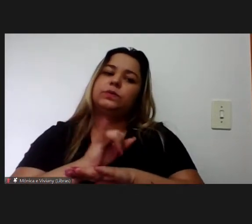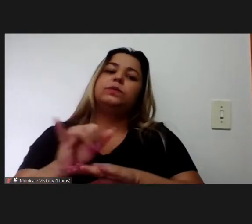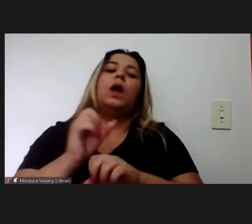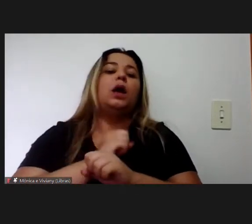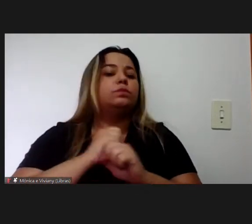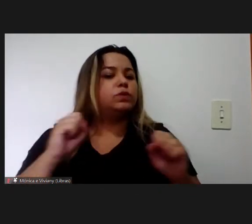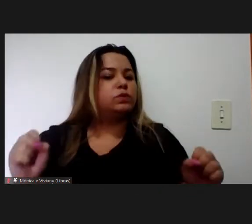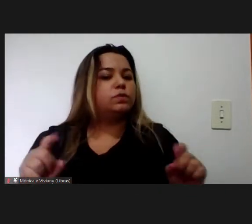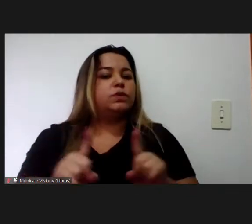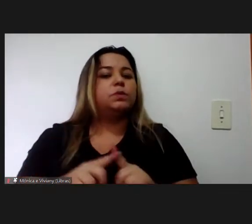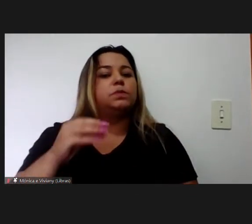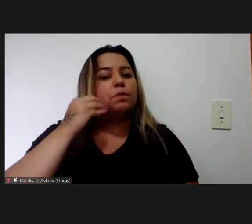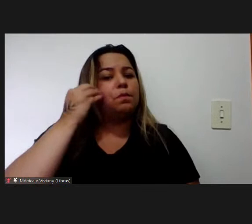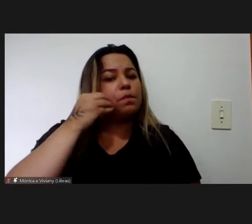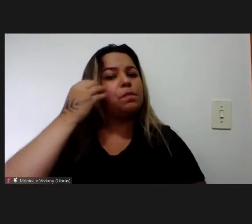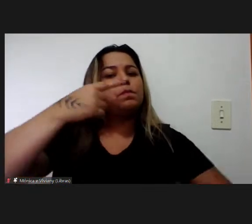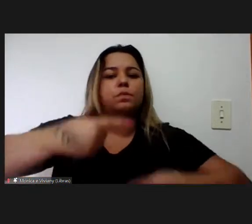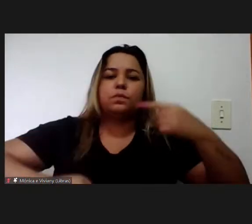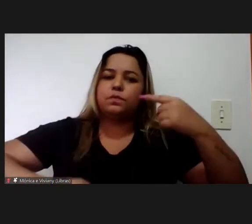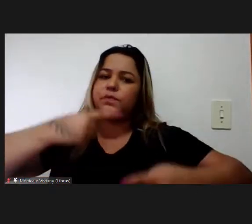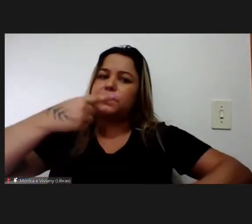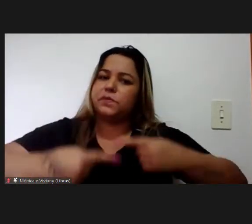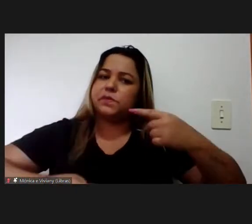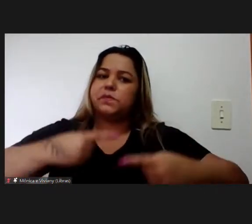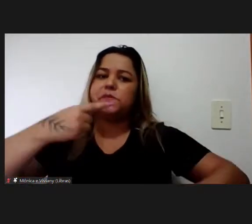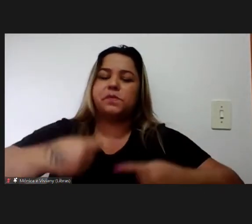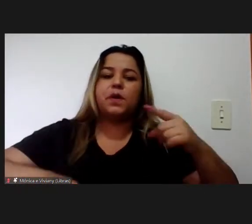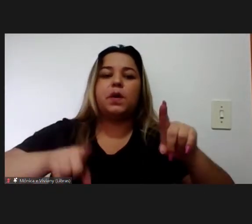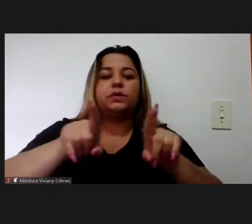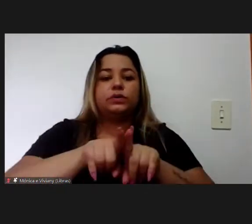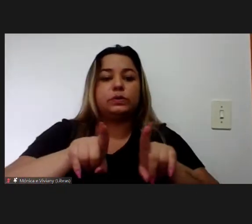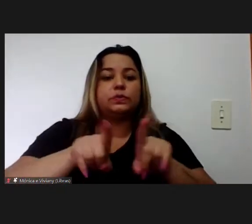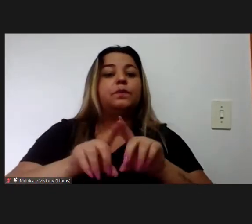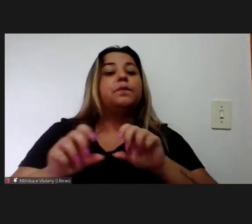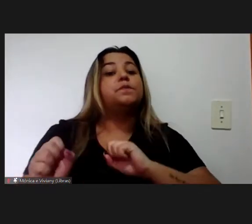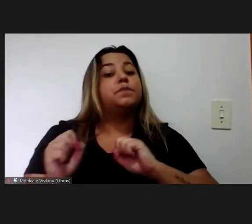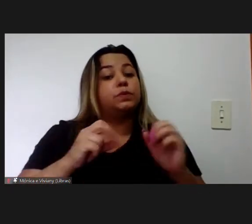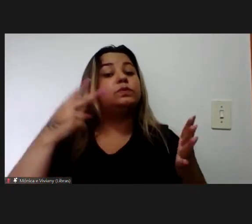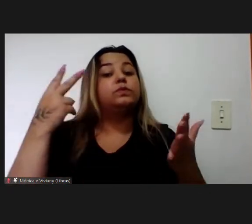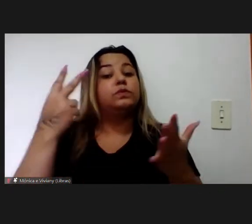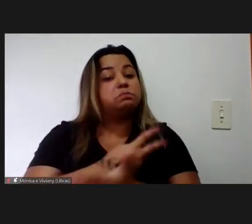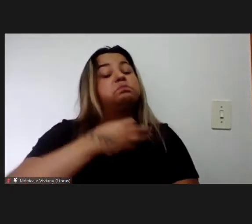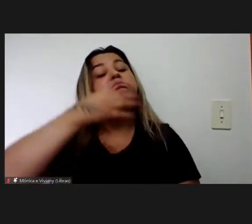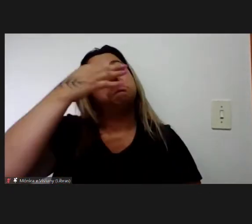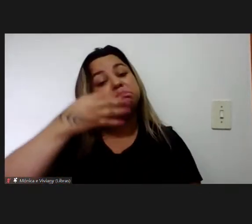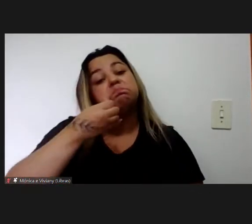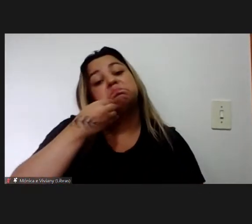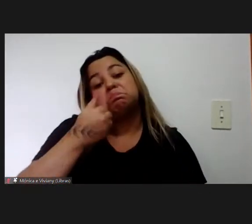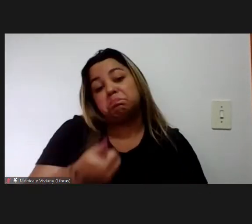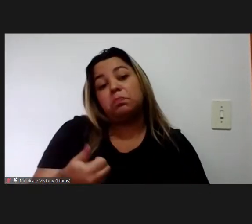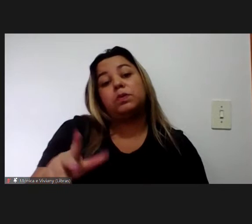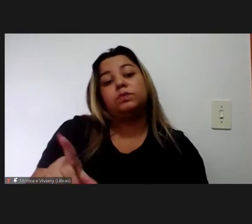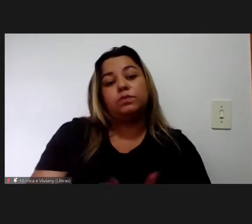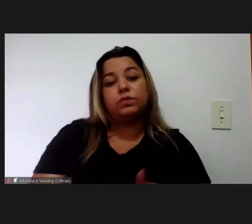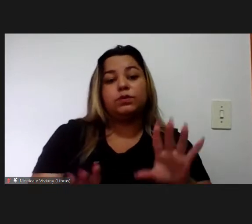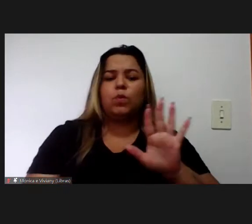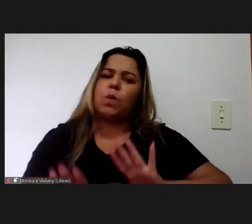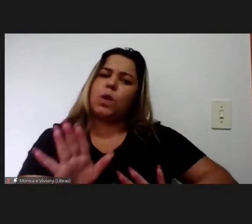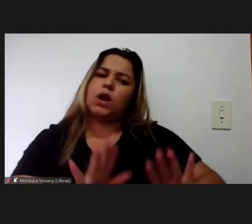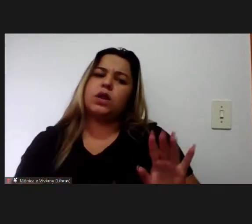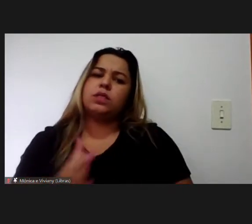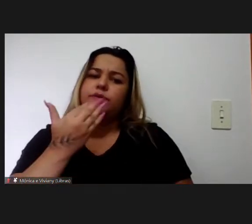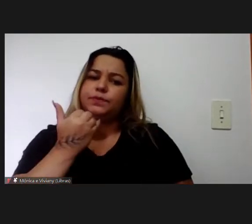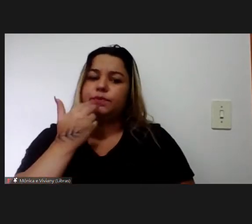that aims to have a sharing of these actions and promote actions that can impact